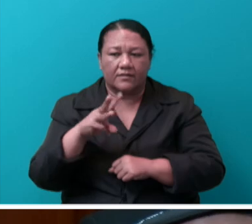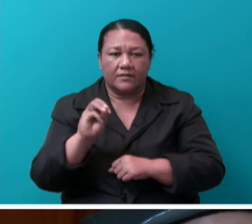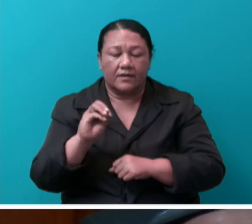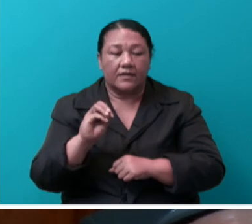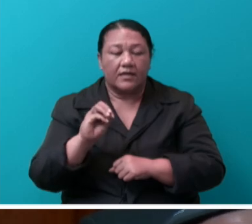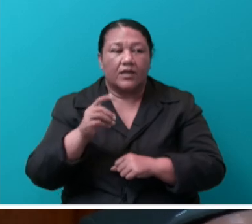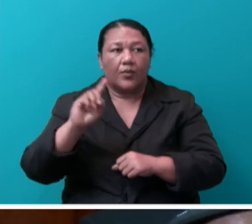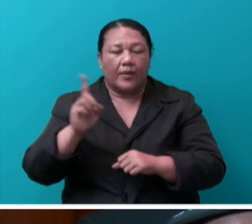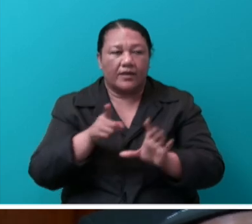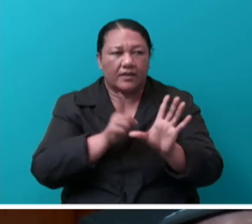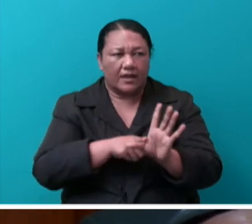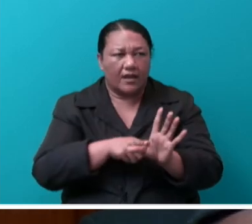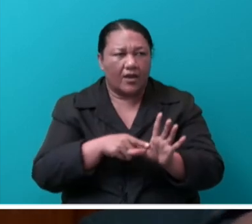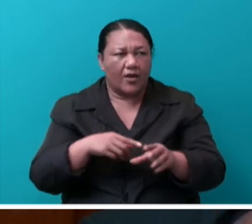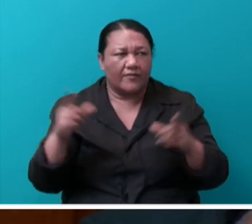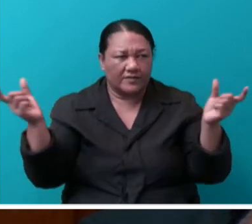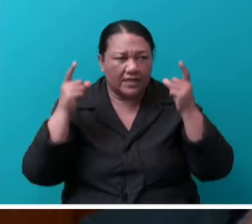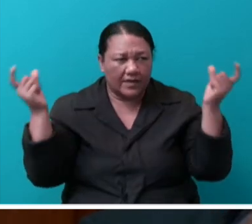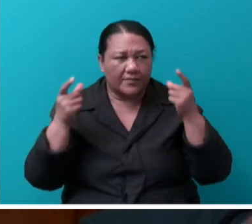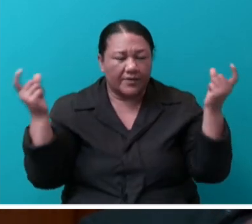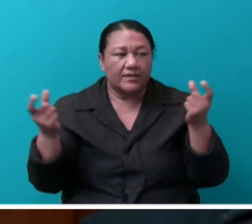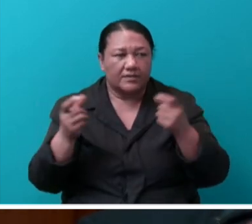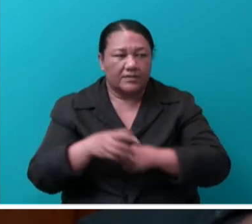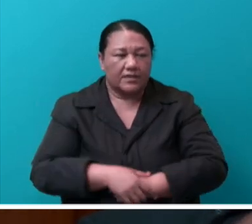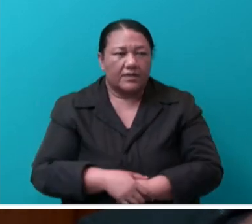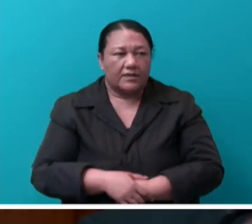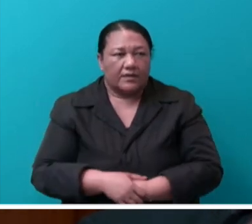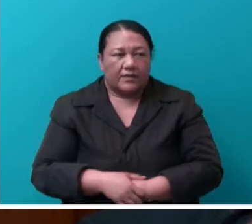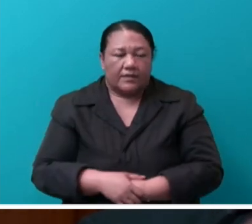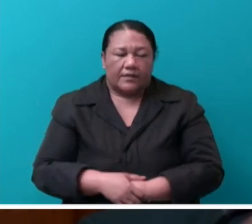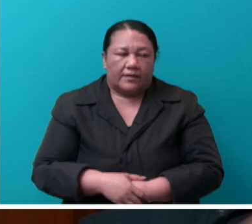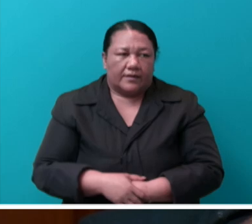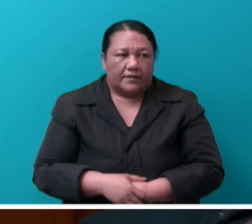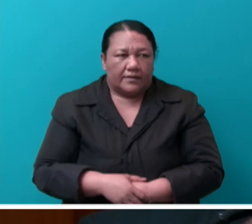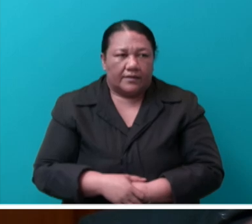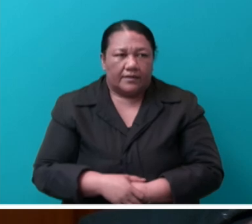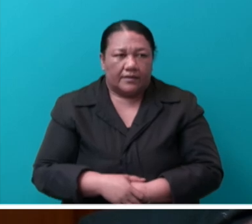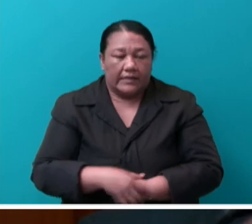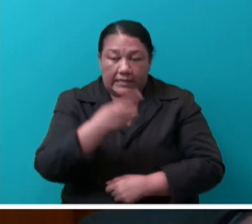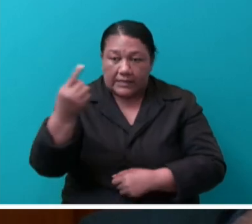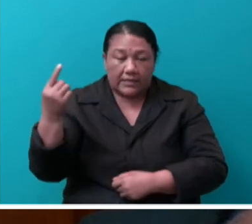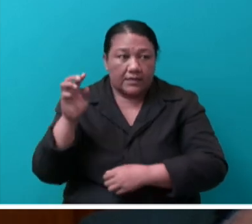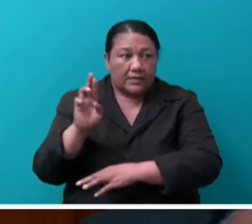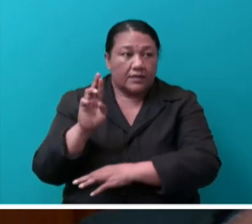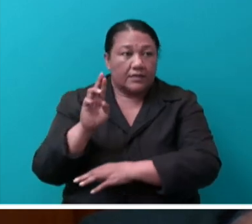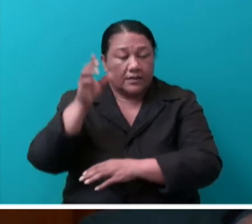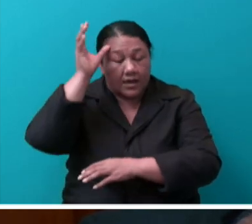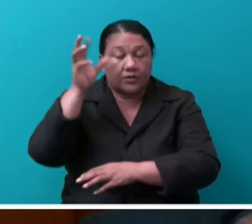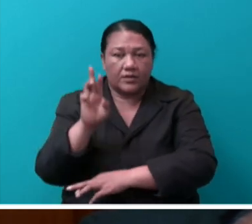to this celebration next year, each country is to present its review